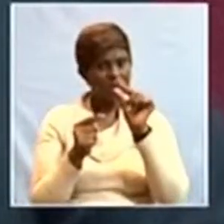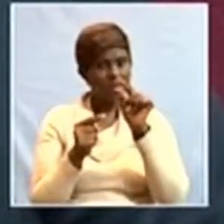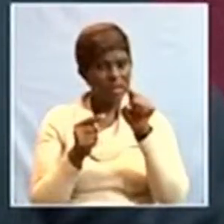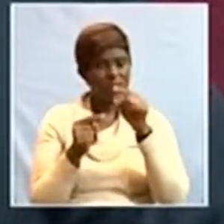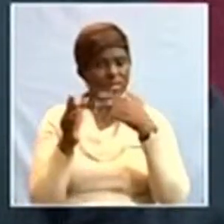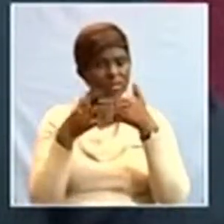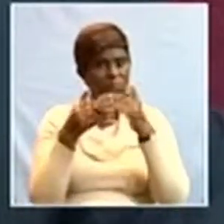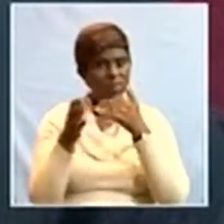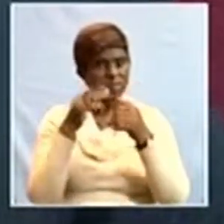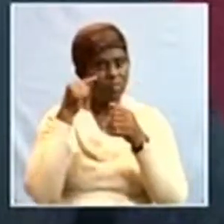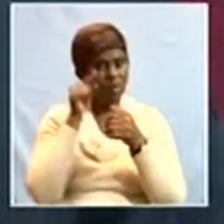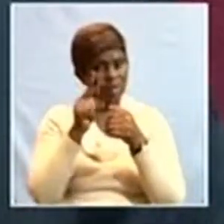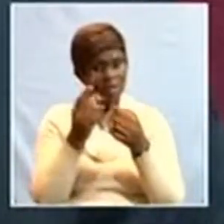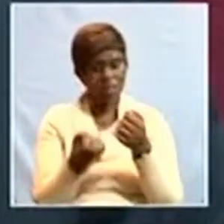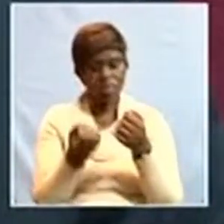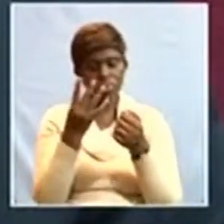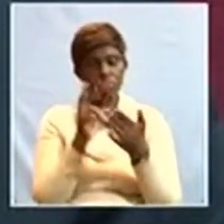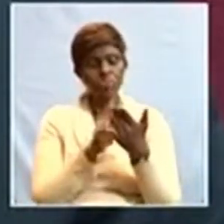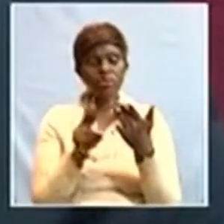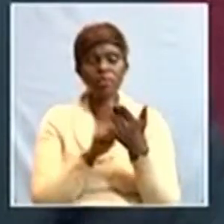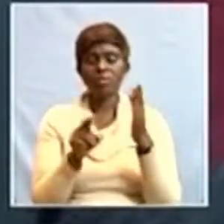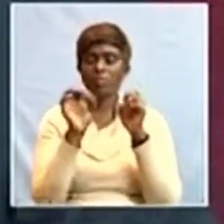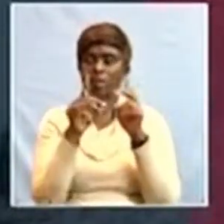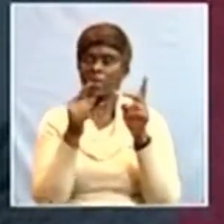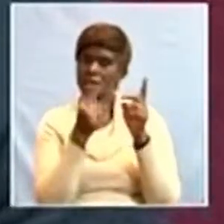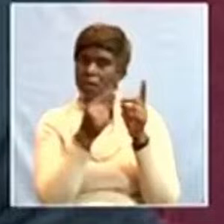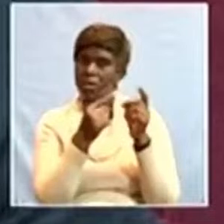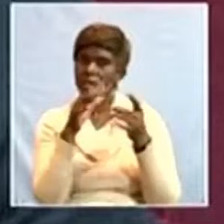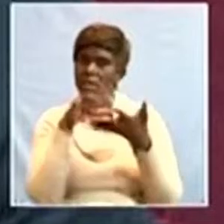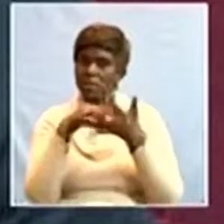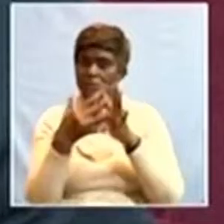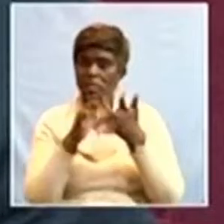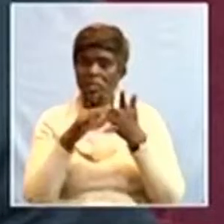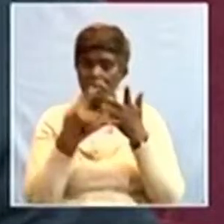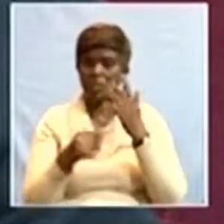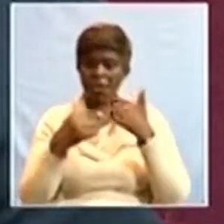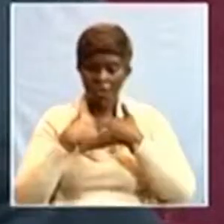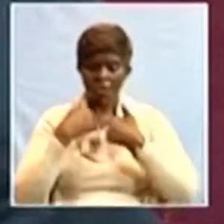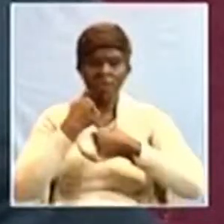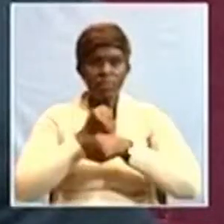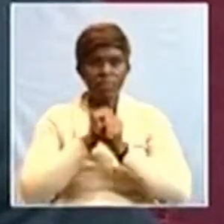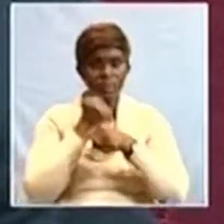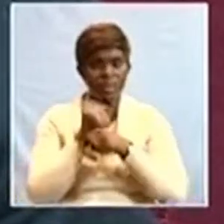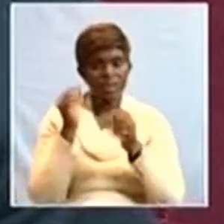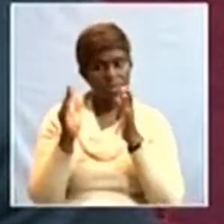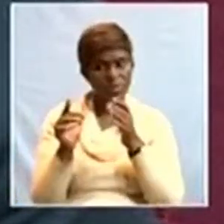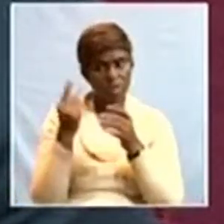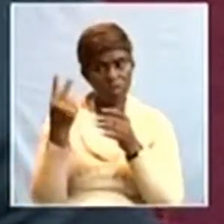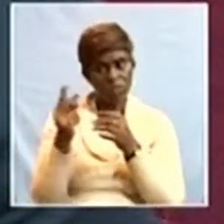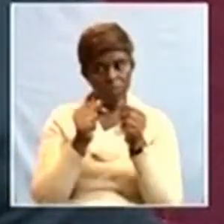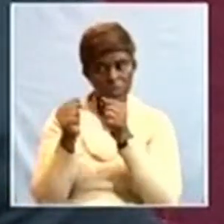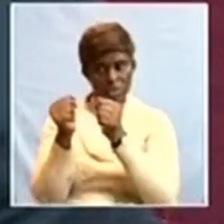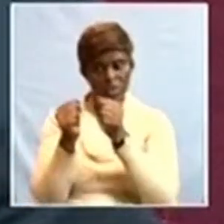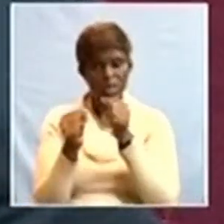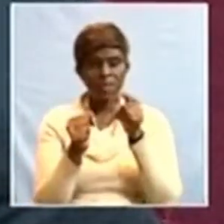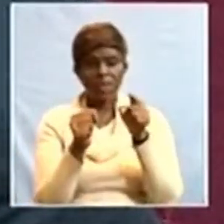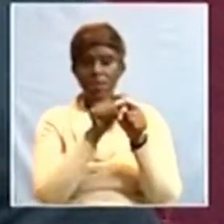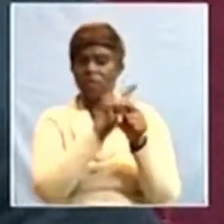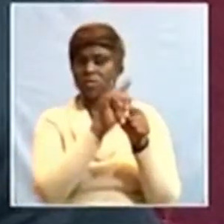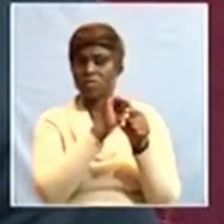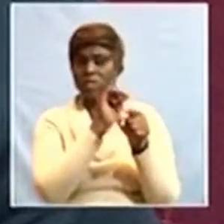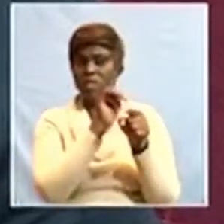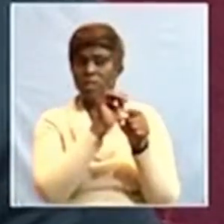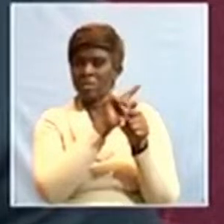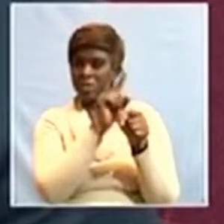it to read. It's a bit slow. Okay. So this is the integration that has been created between the two systems, ZMIS and